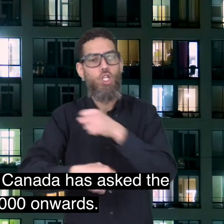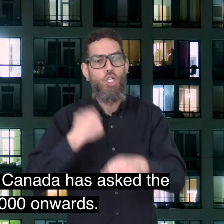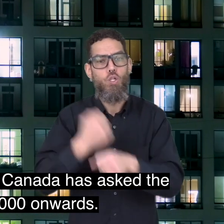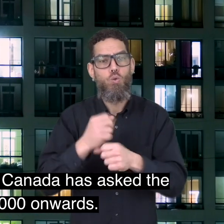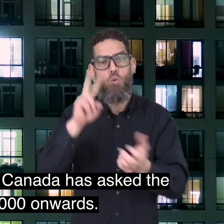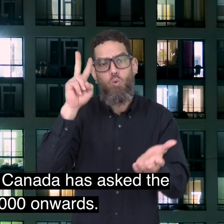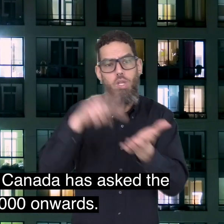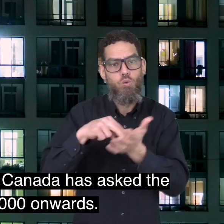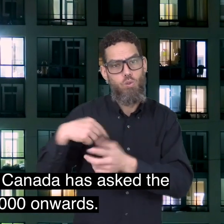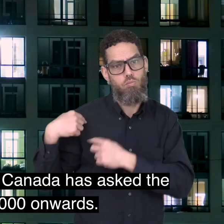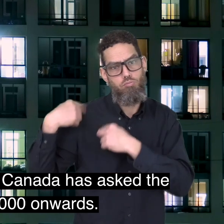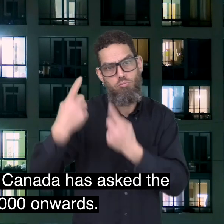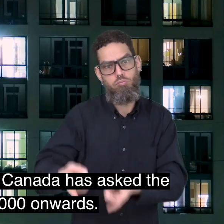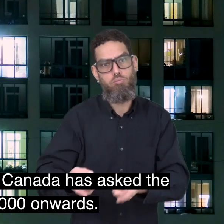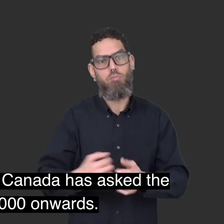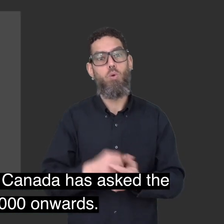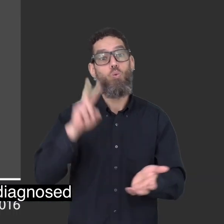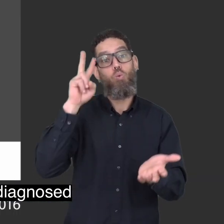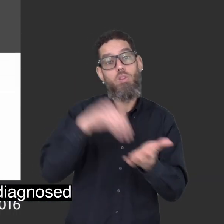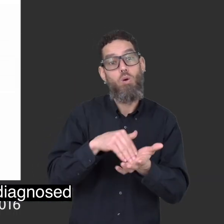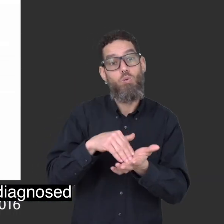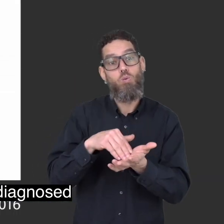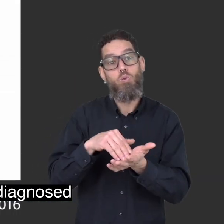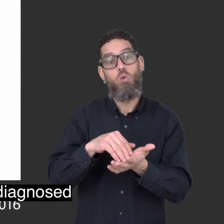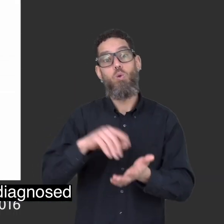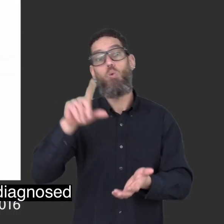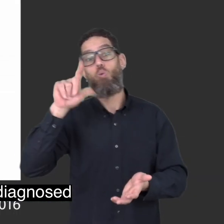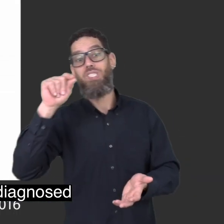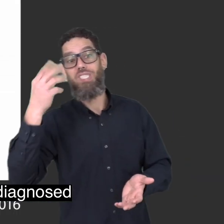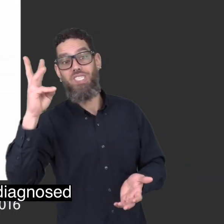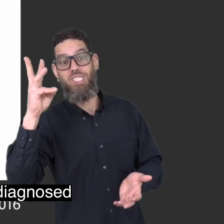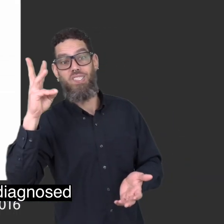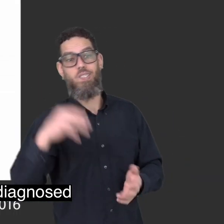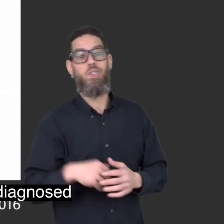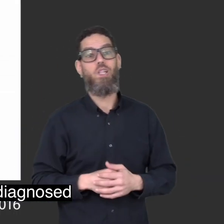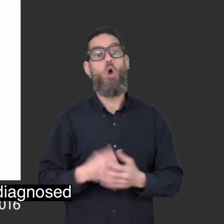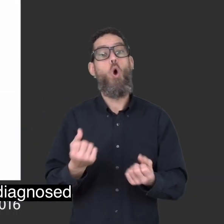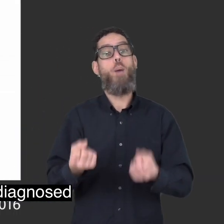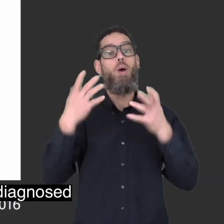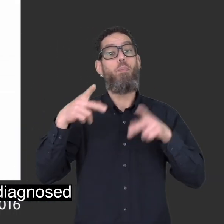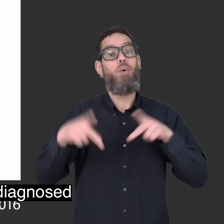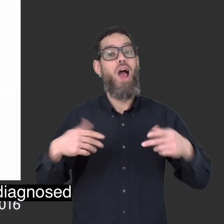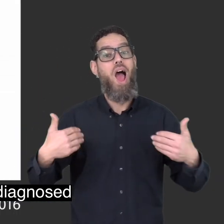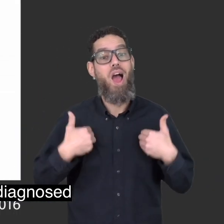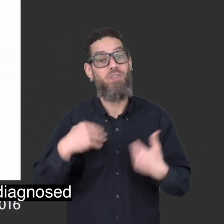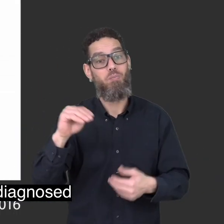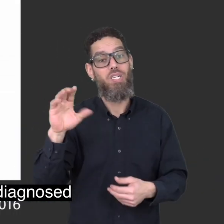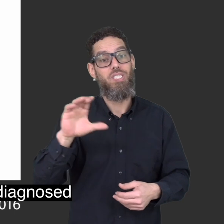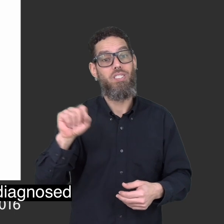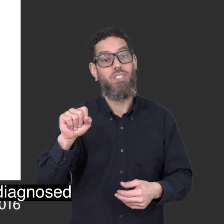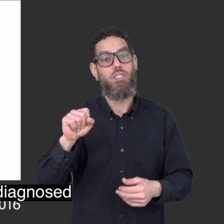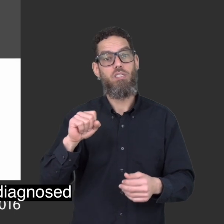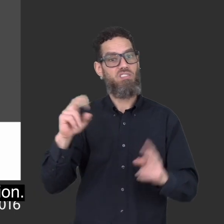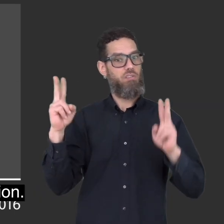from 2000 onwards. From 2000 to 2016, the number of people diagnosed more than doubled to just over 1